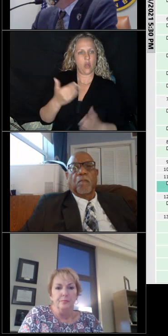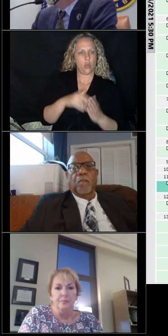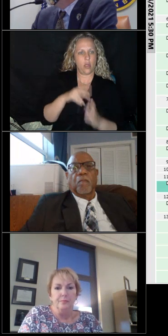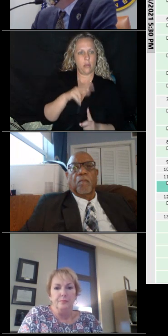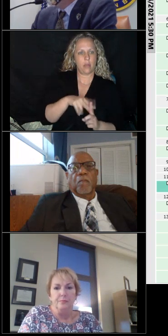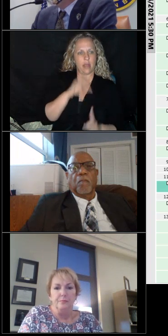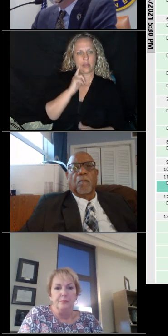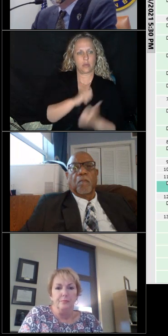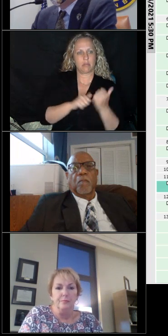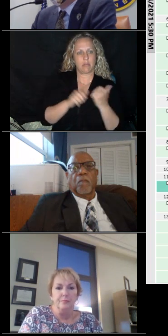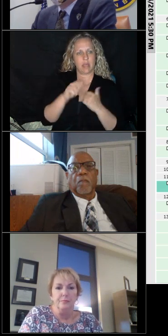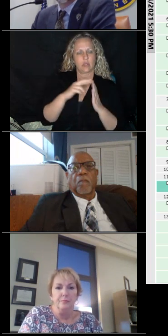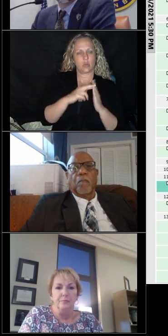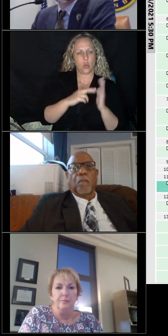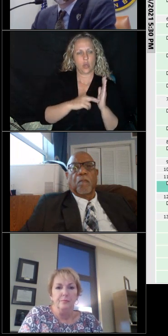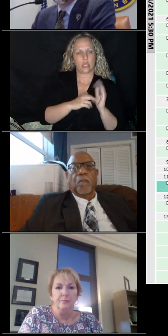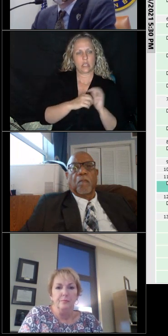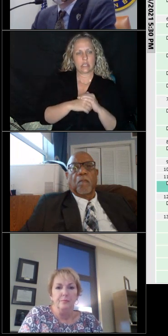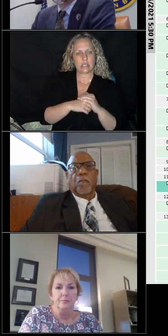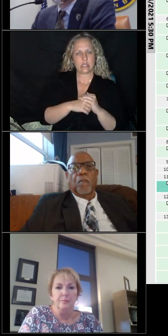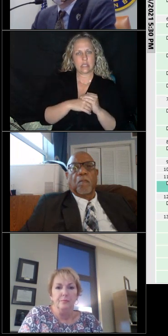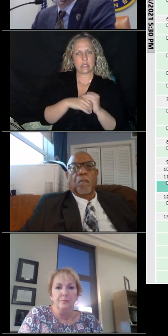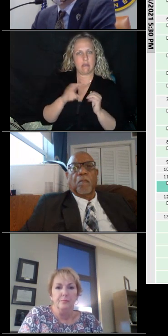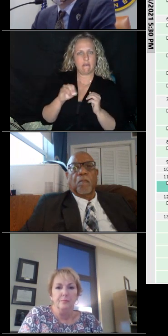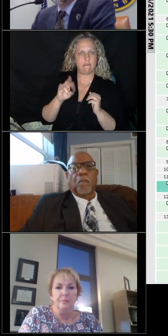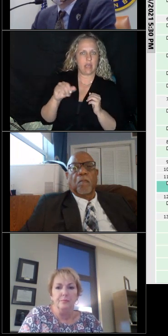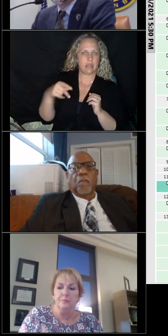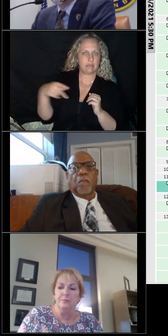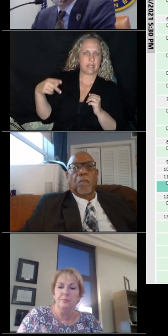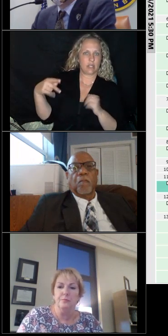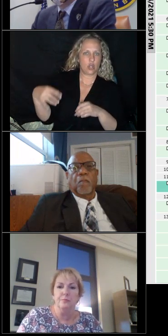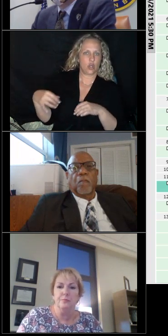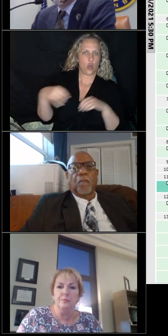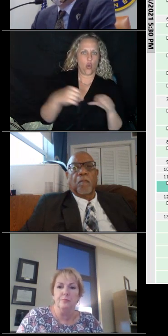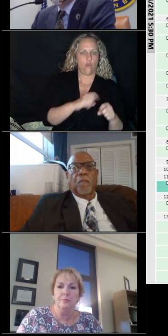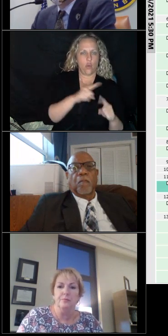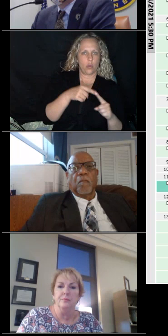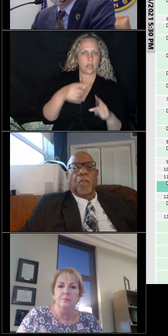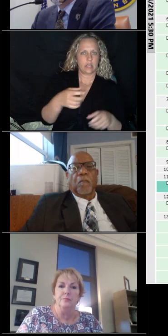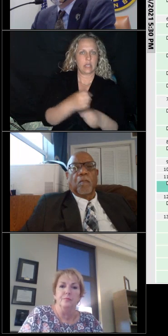ordinance. And then Vice Mayor Pensurga took over once he got